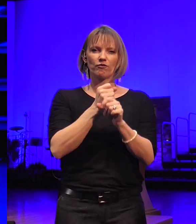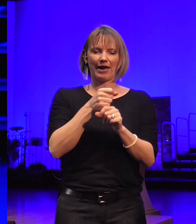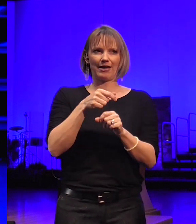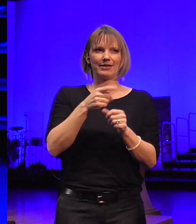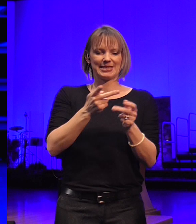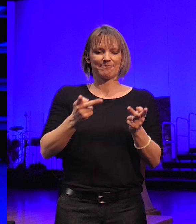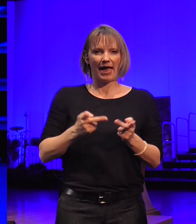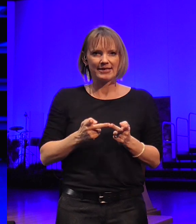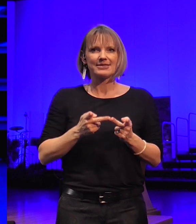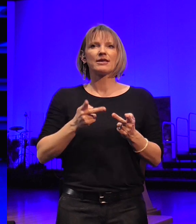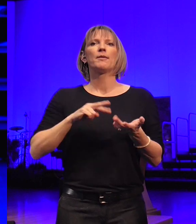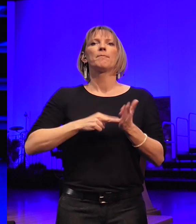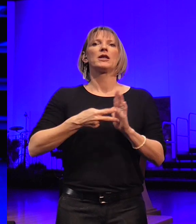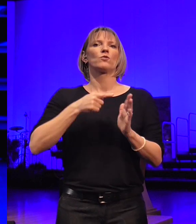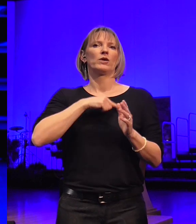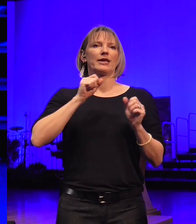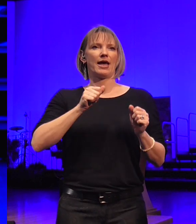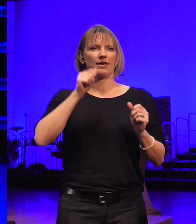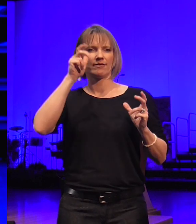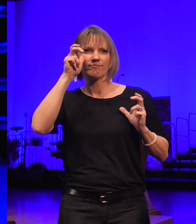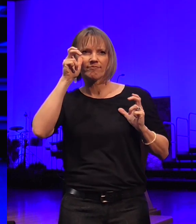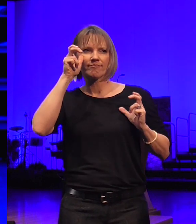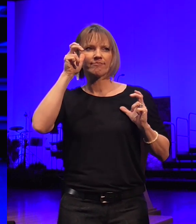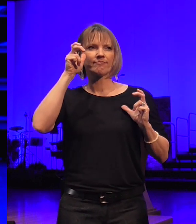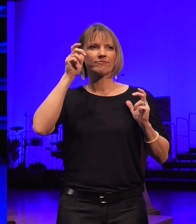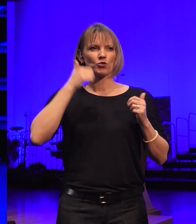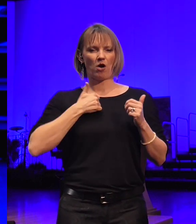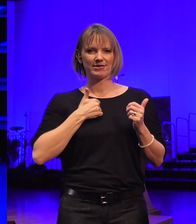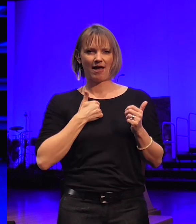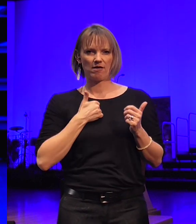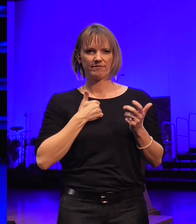can listen to ourselves. That you can listen to your